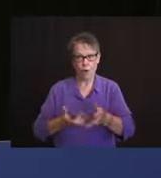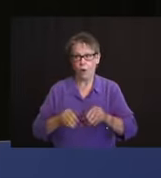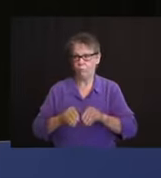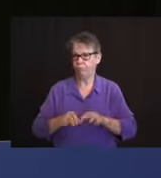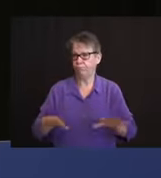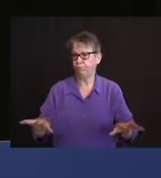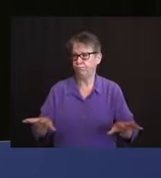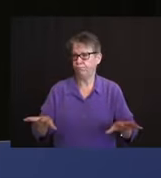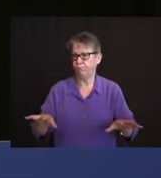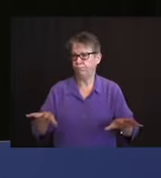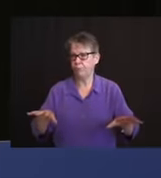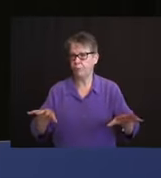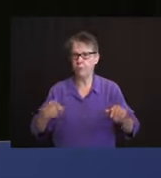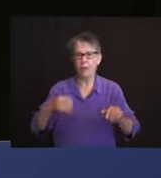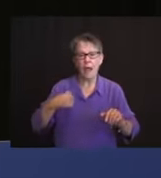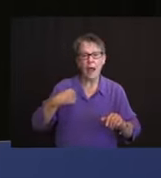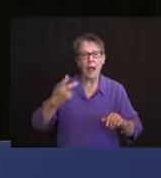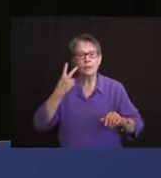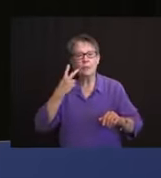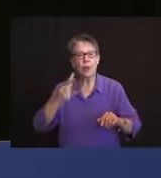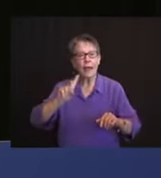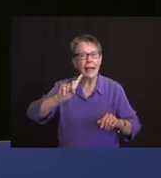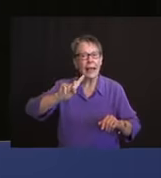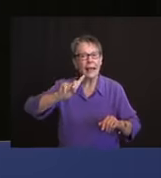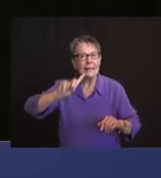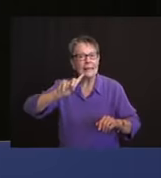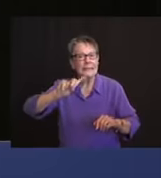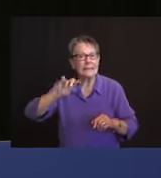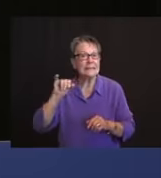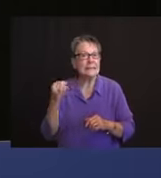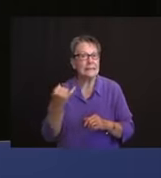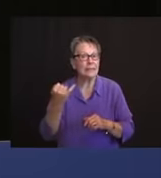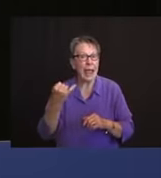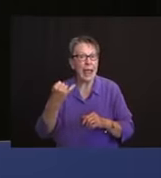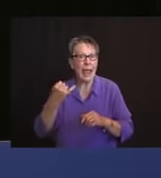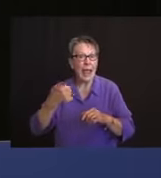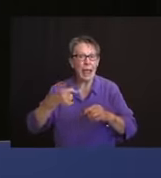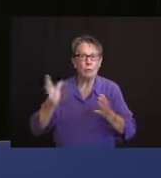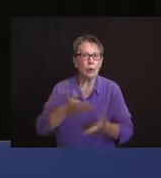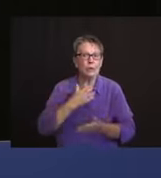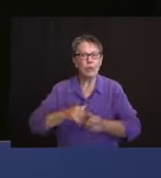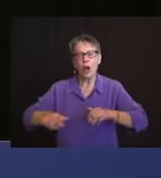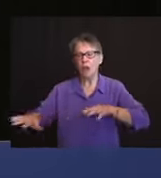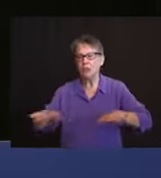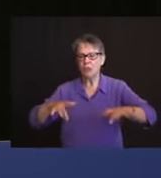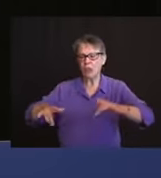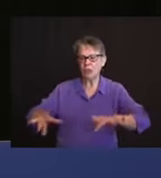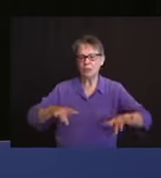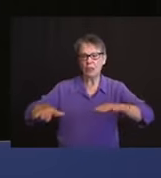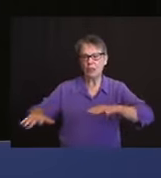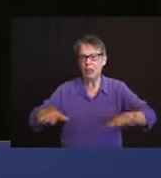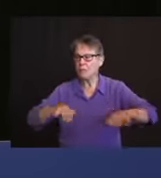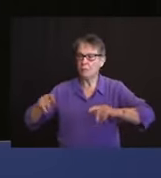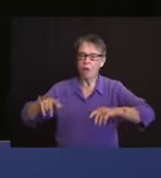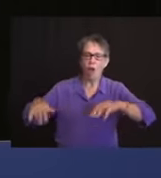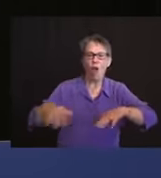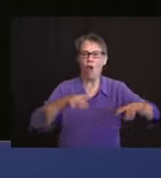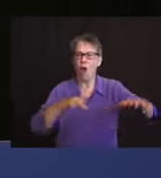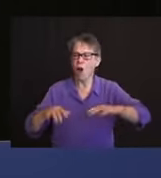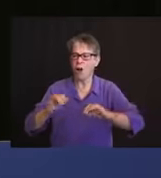and the boardwalks and those large crowds that aren't really socially distancing and no facial coverings gives us a tremendous cause